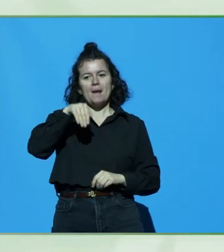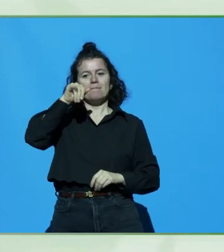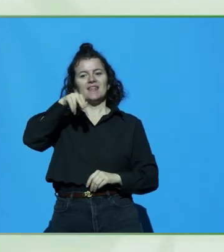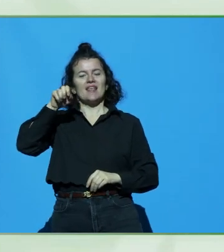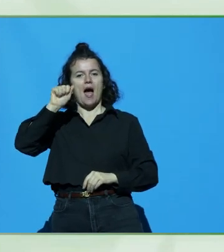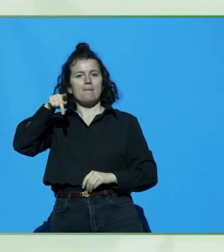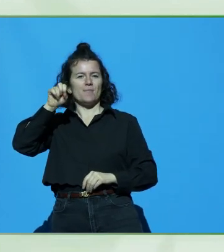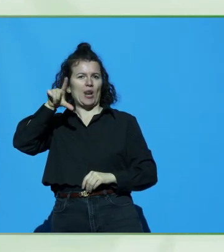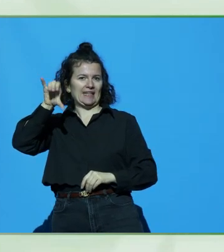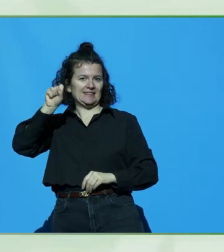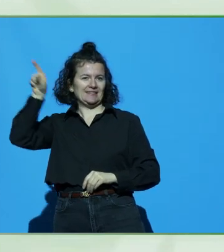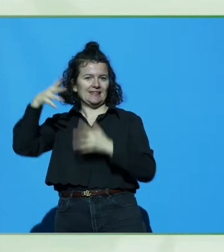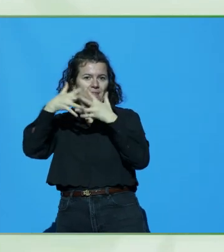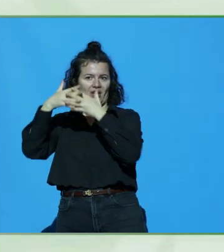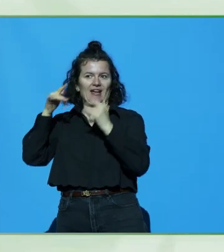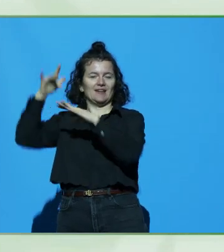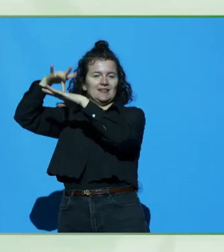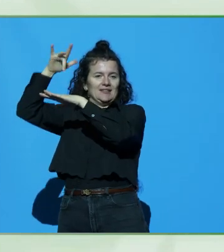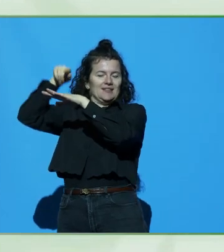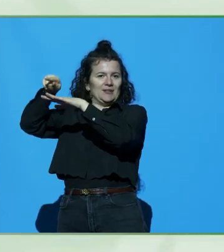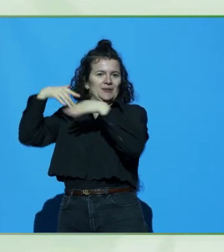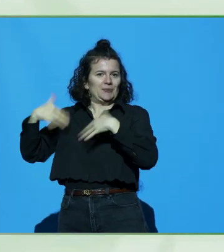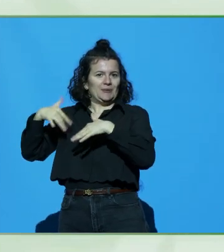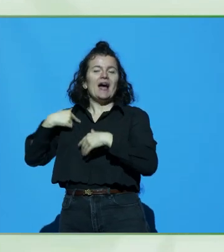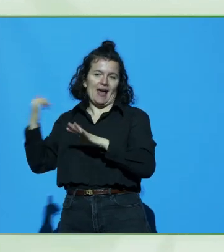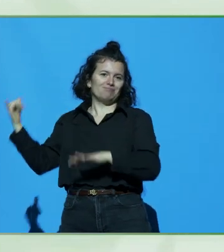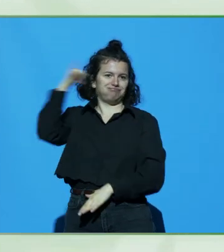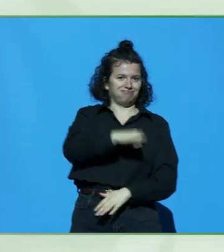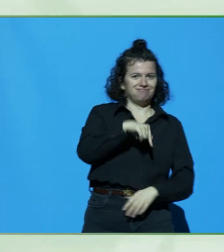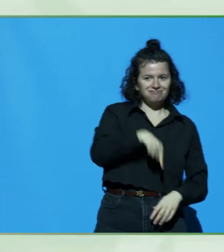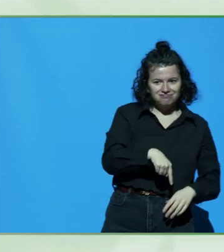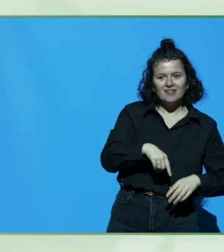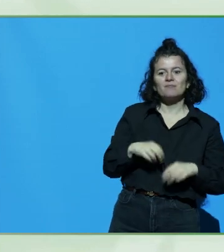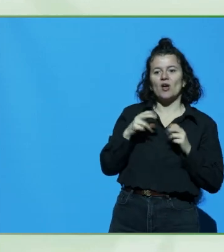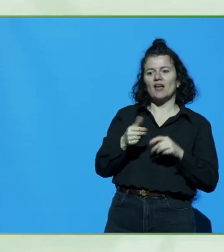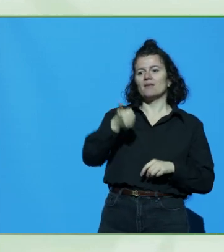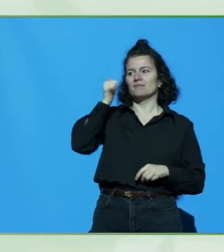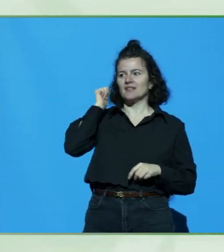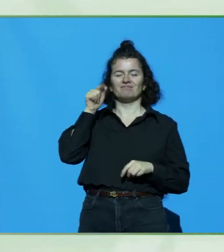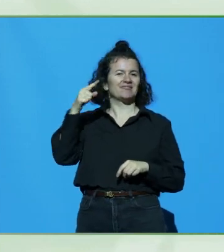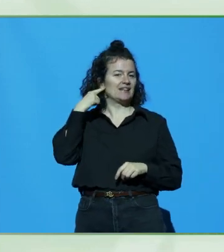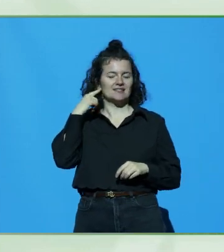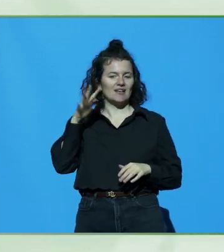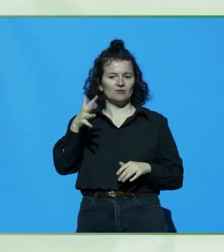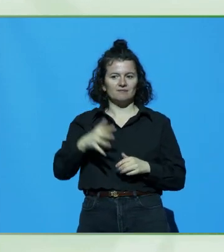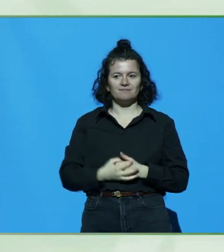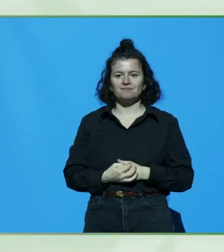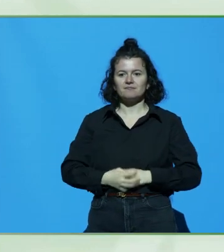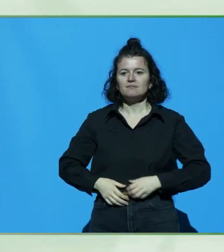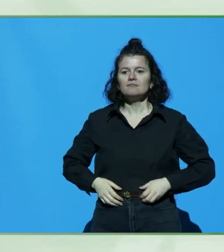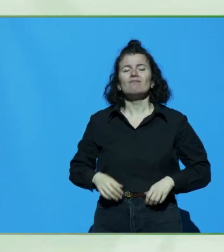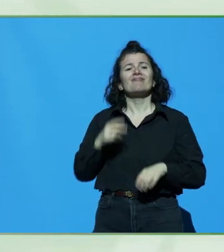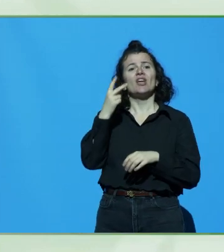States. So yesterday, I had the opportunity to do a fireside chat with the two students from the University of